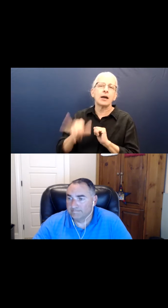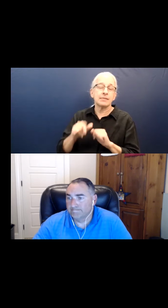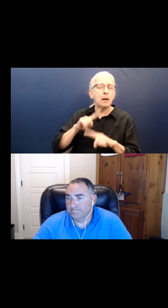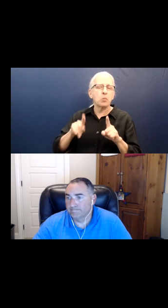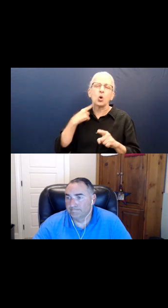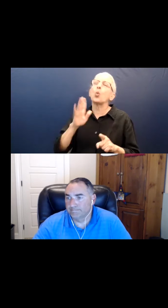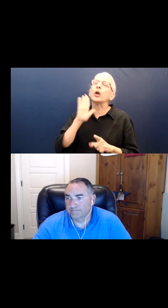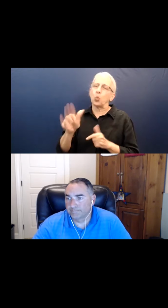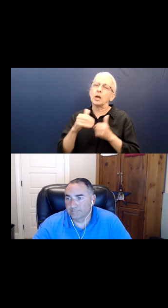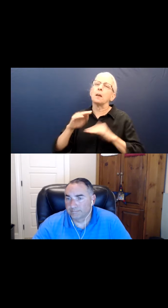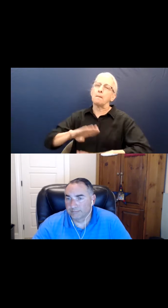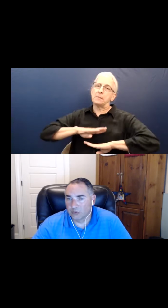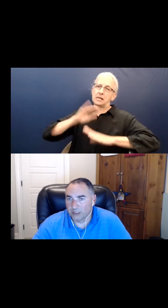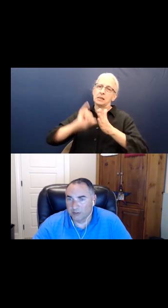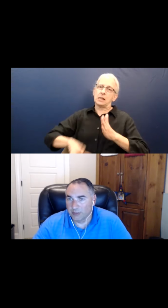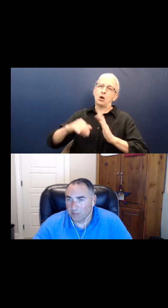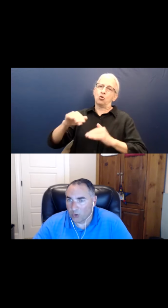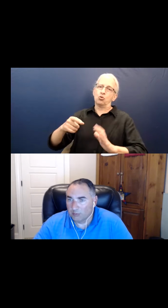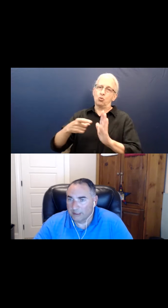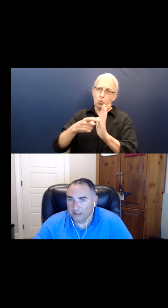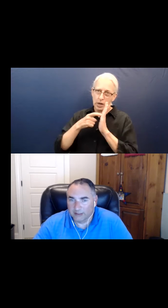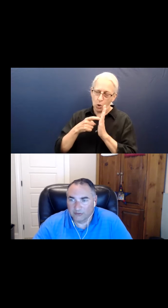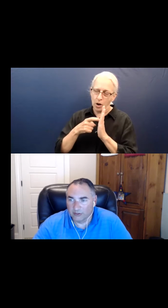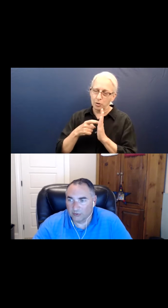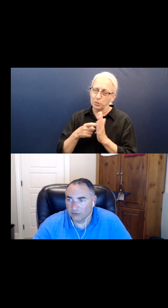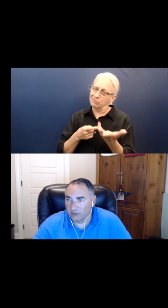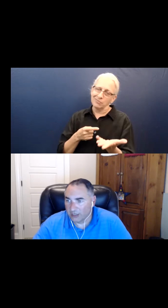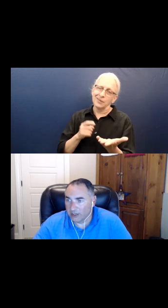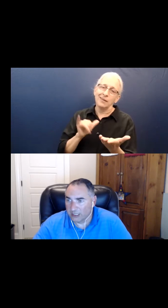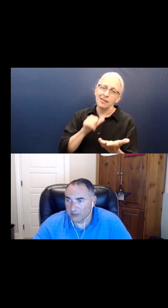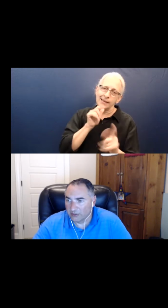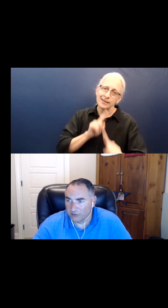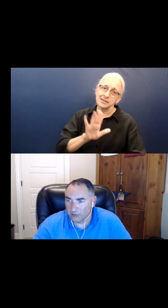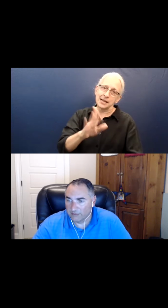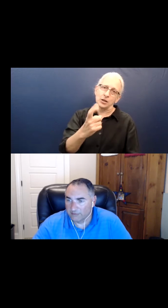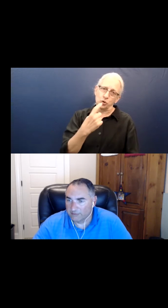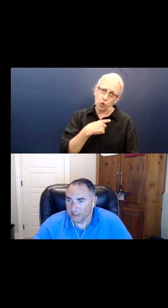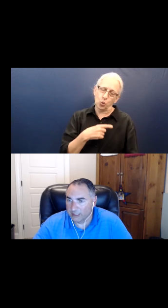meet. So I know that probably doesn't answer your question, Eric.